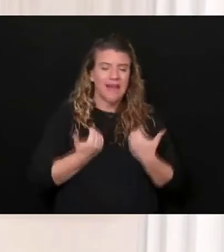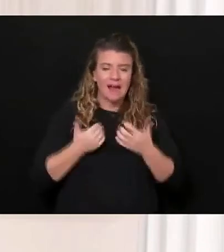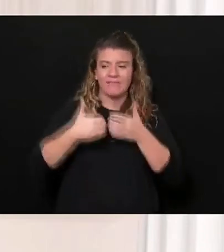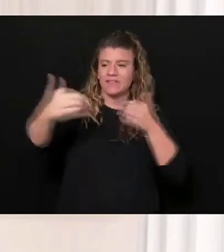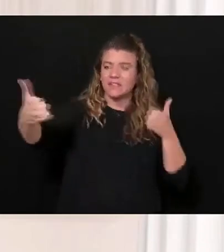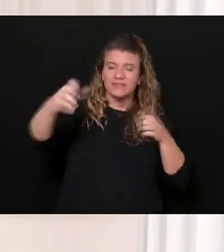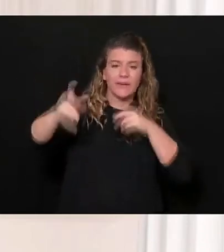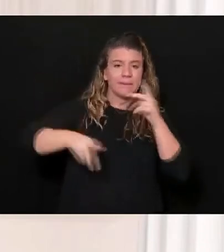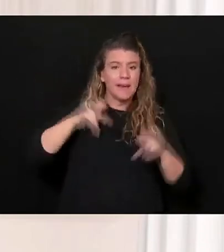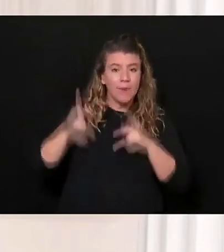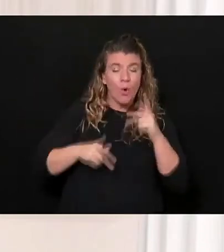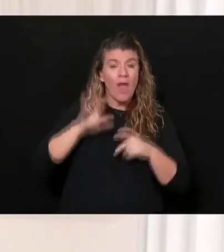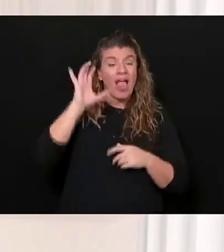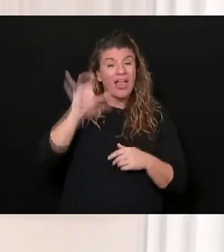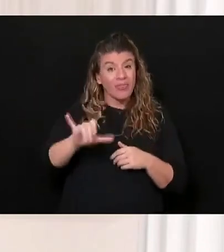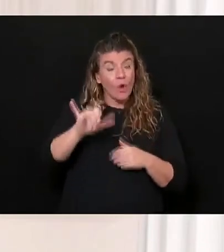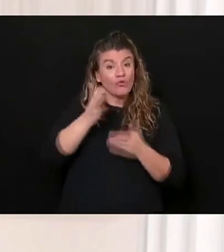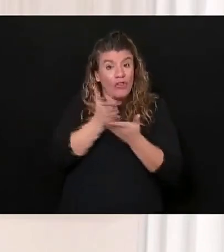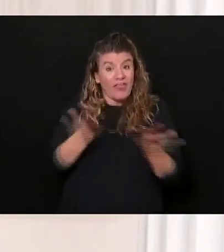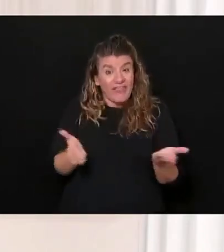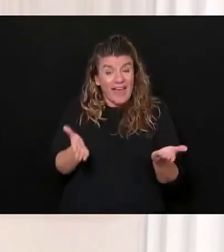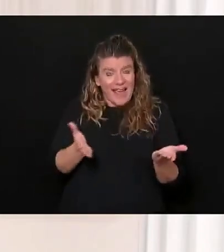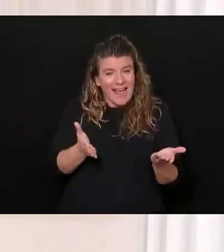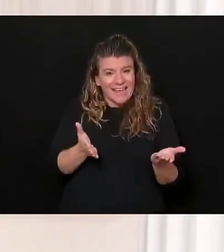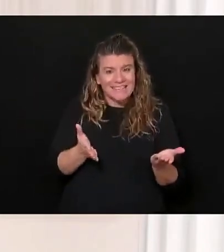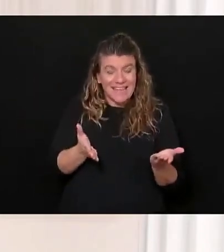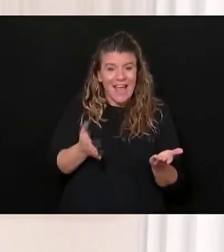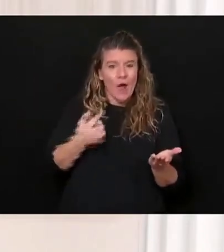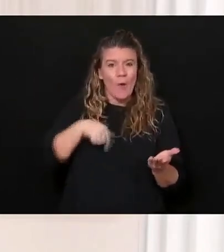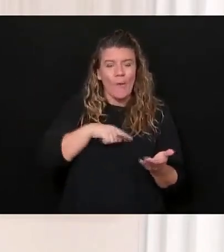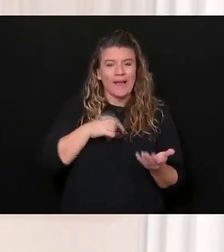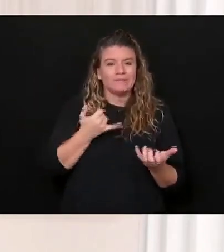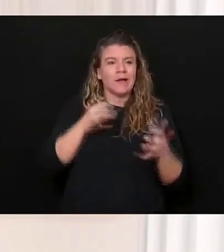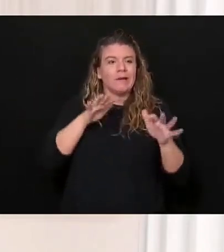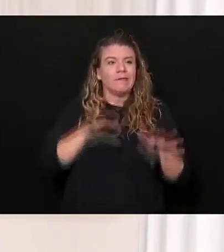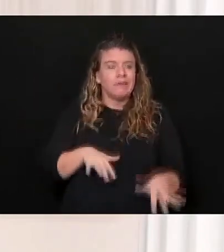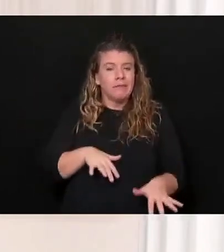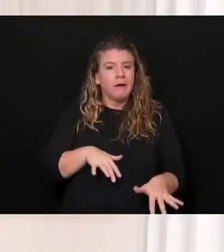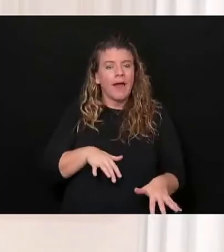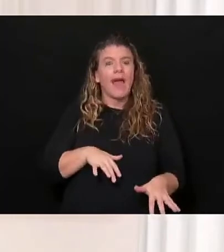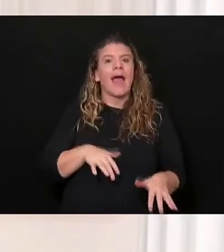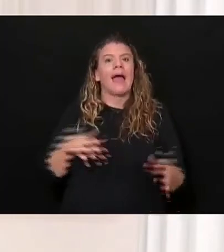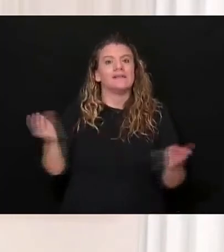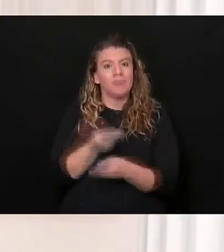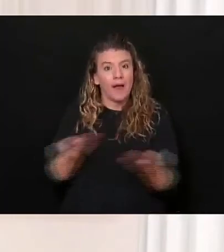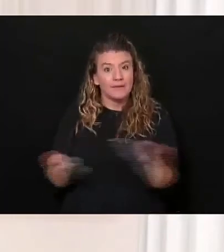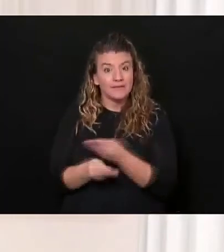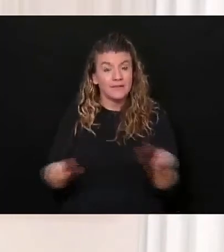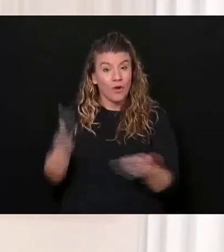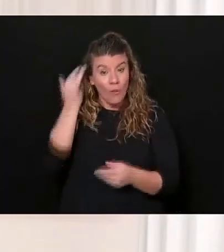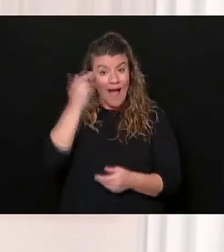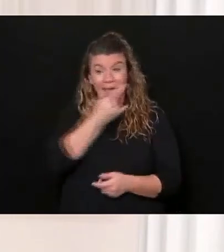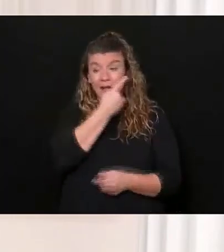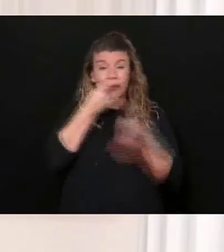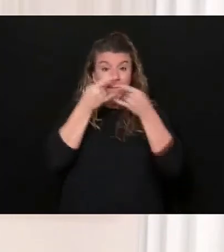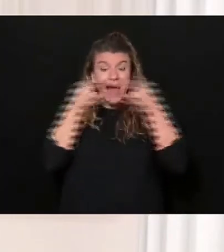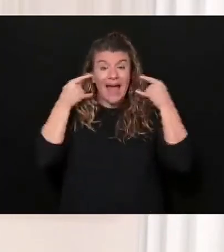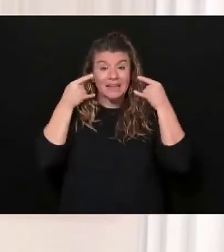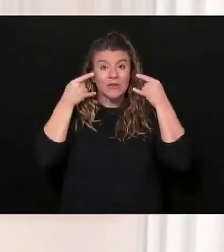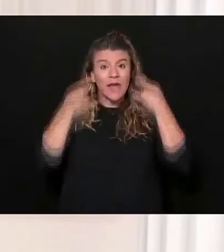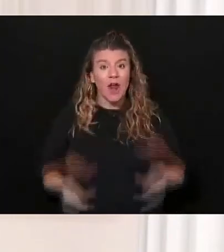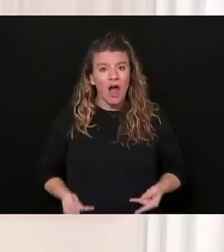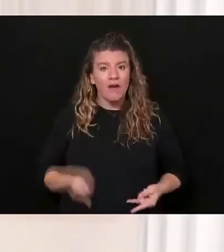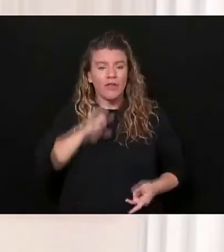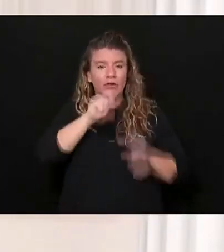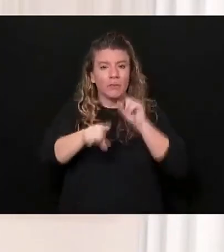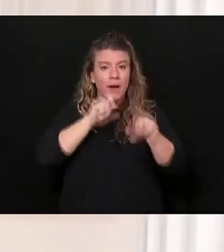distancing. And those are the things that start to drive that spread too, because remember that spreads through droplets. And there's a new CDC study that says